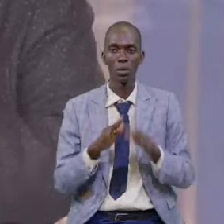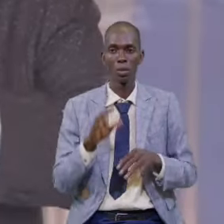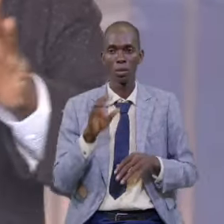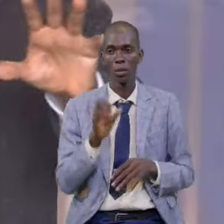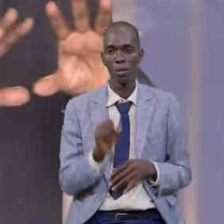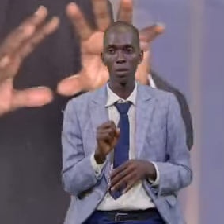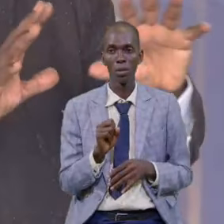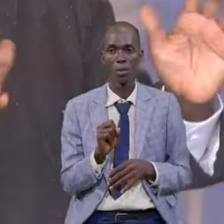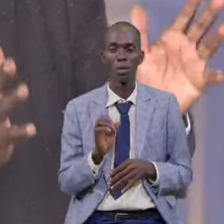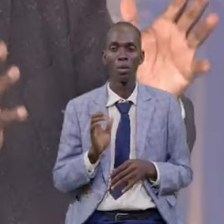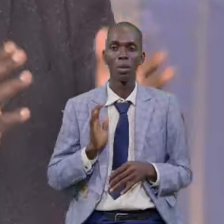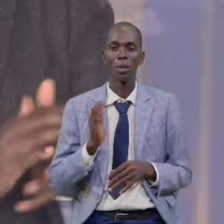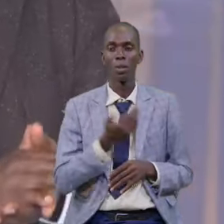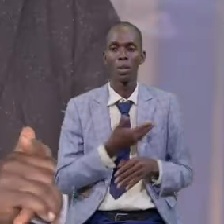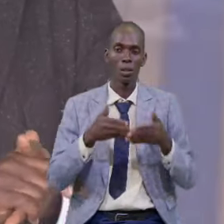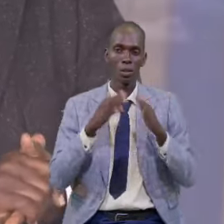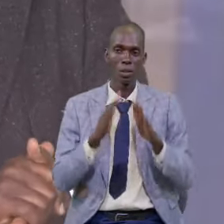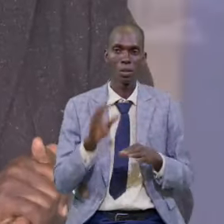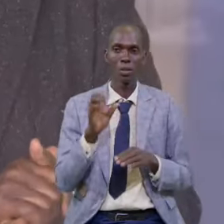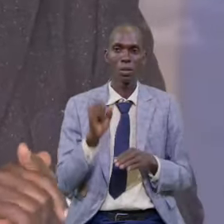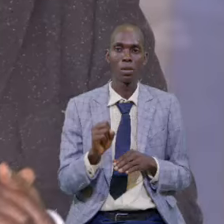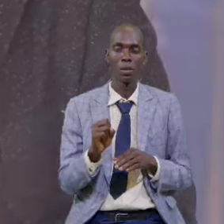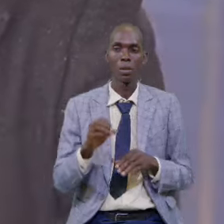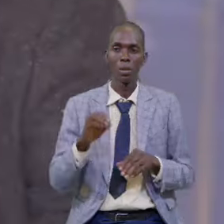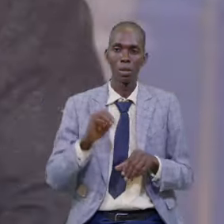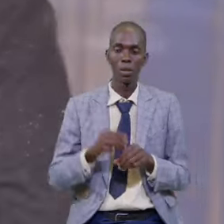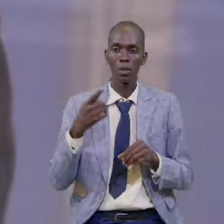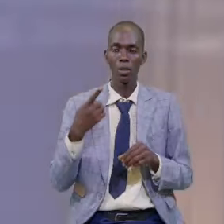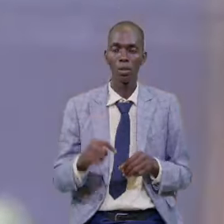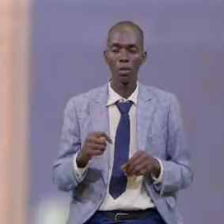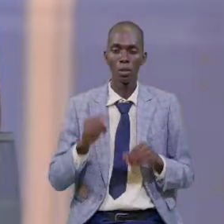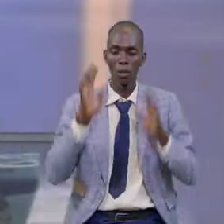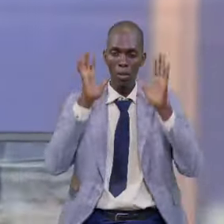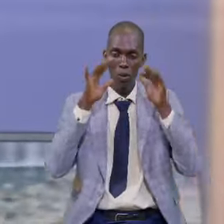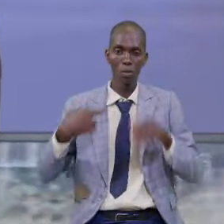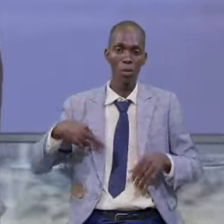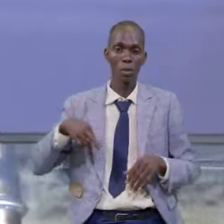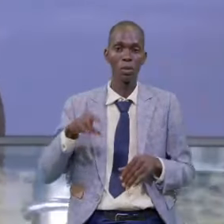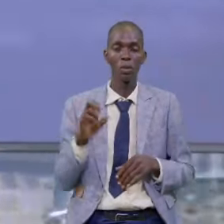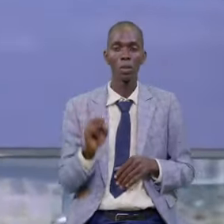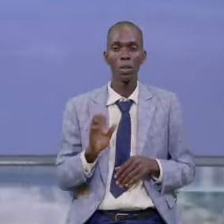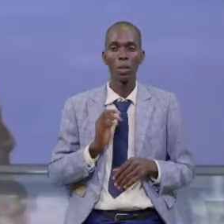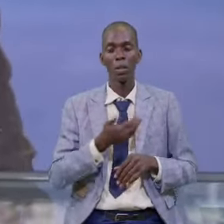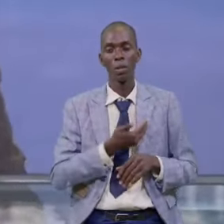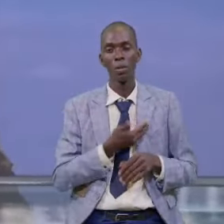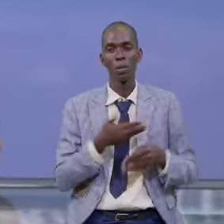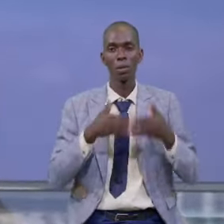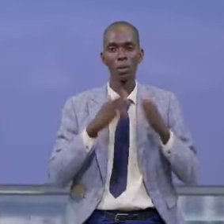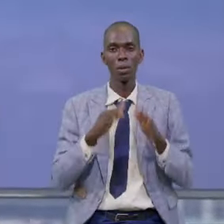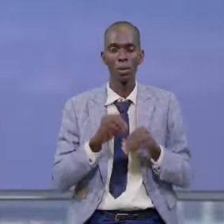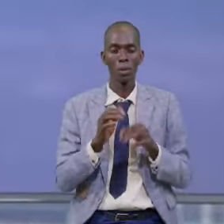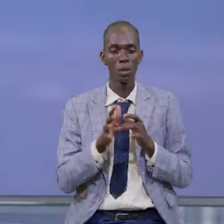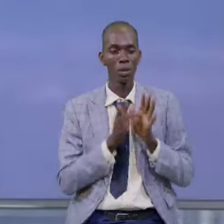leaders in the Muslim sector, our leaders in the Christian sector, as